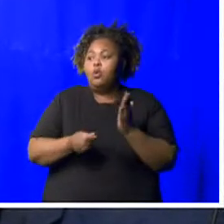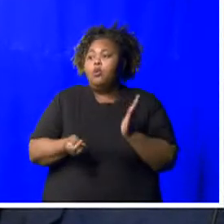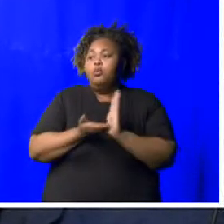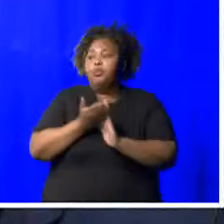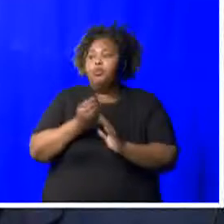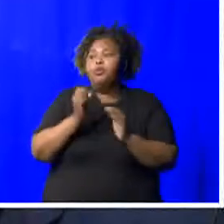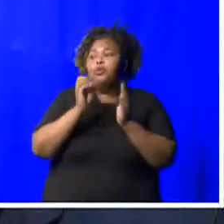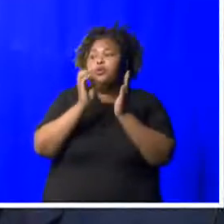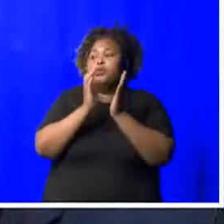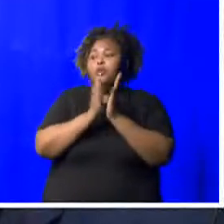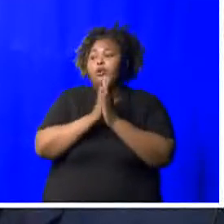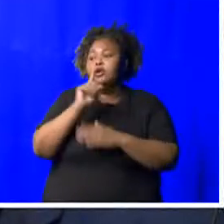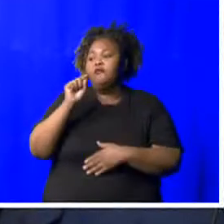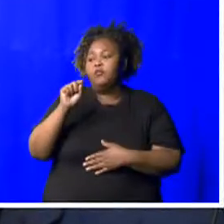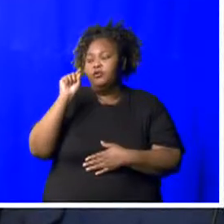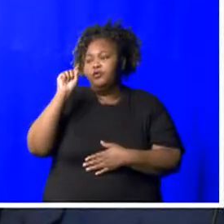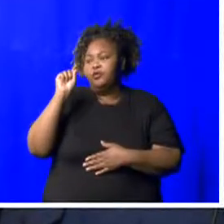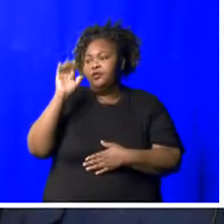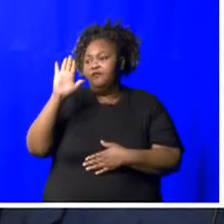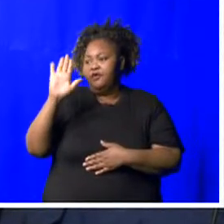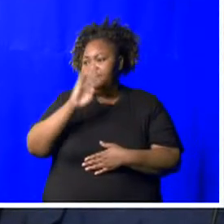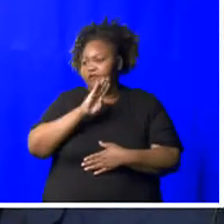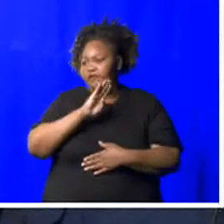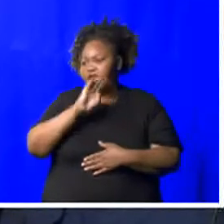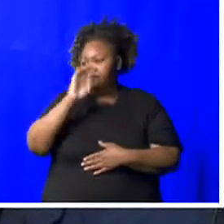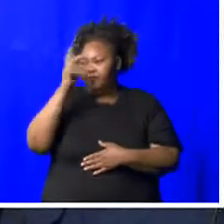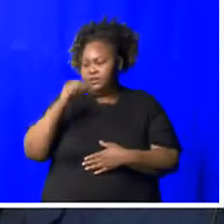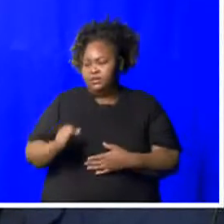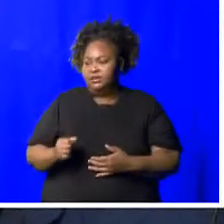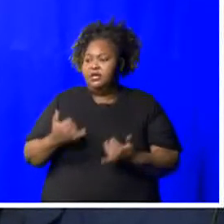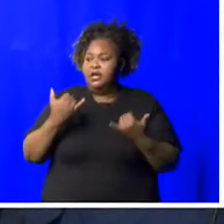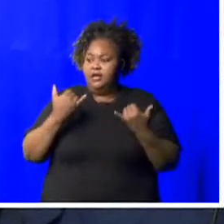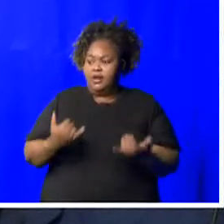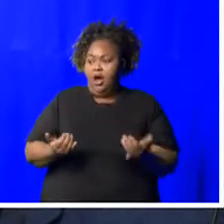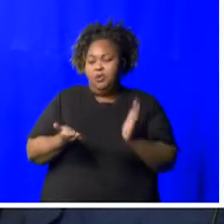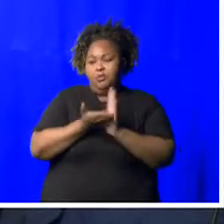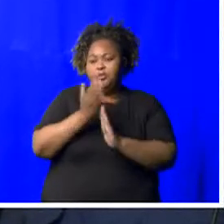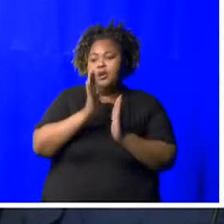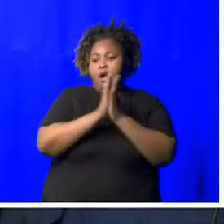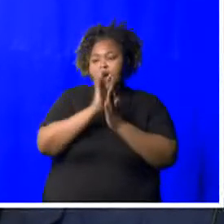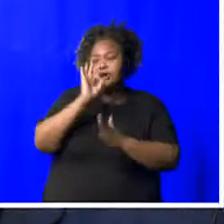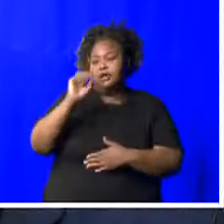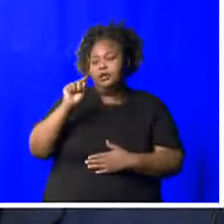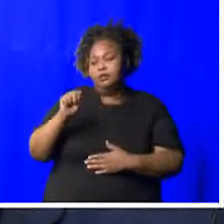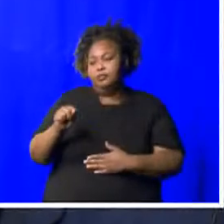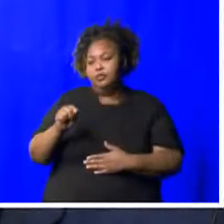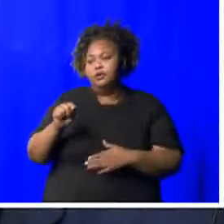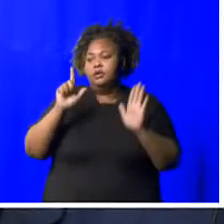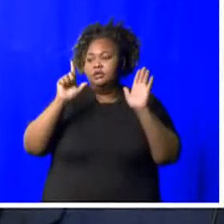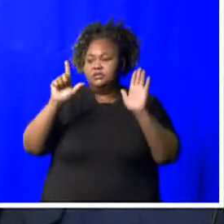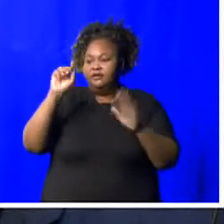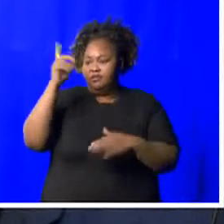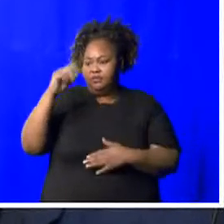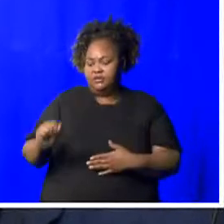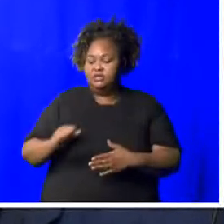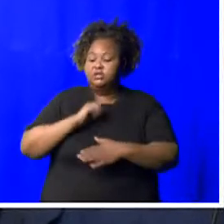billion 2023-2024 to 13.07 billion in